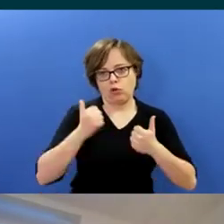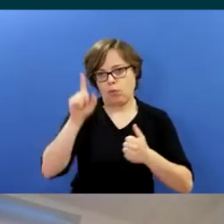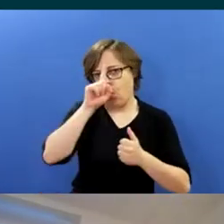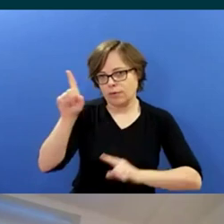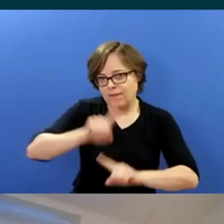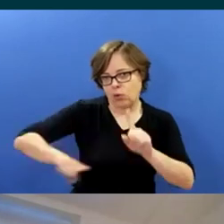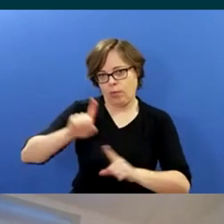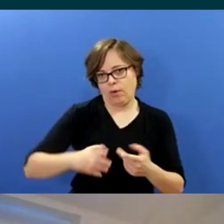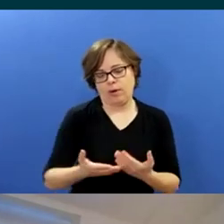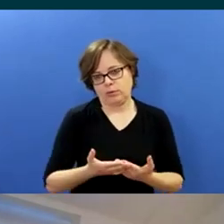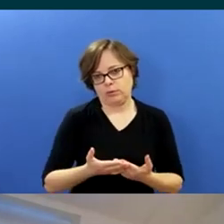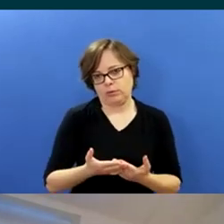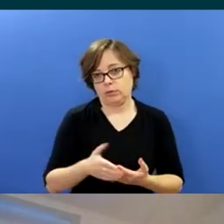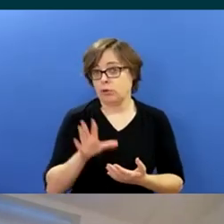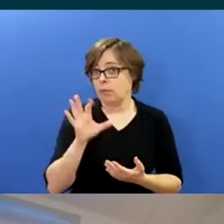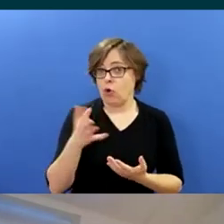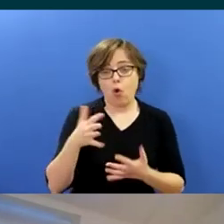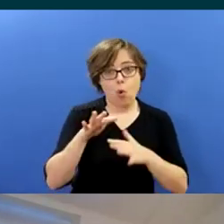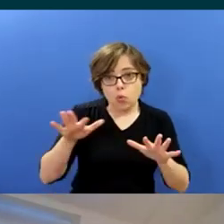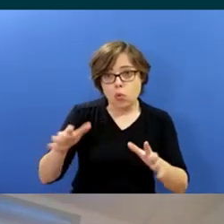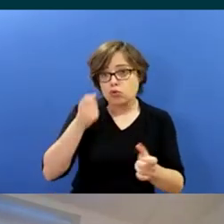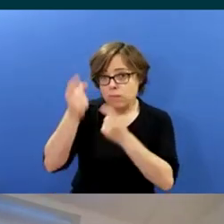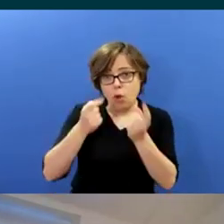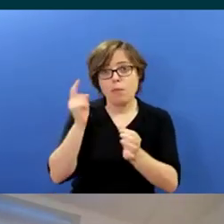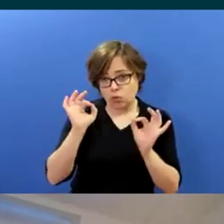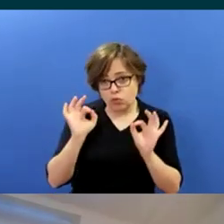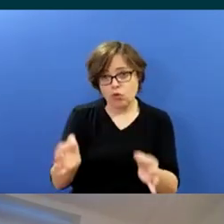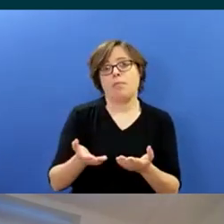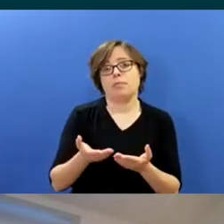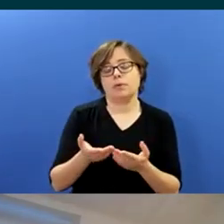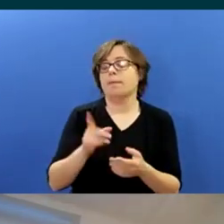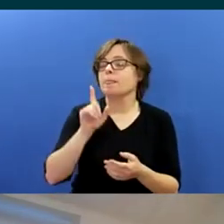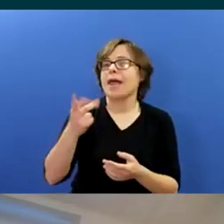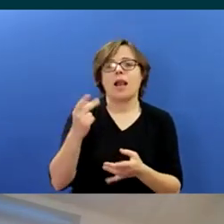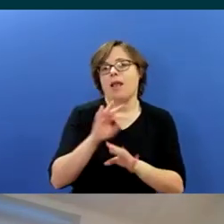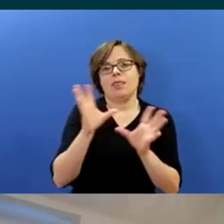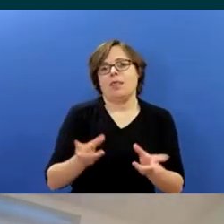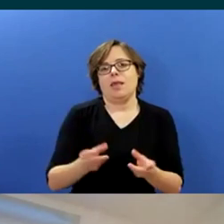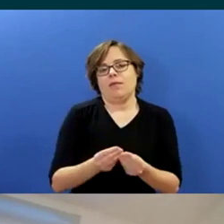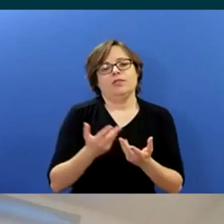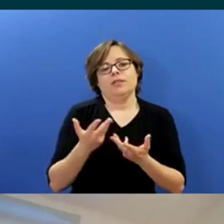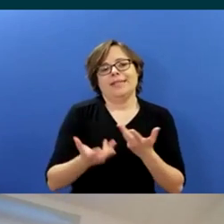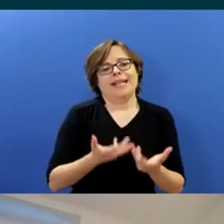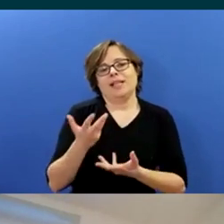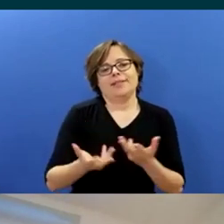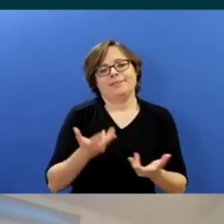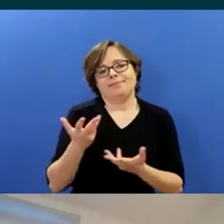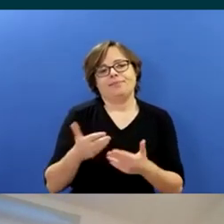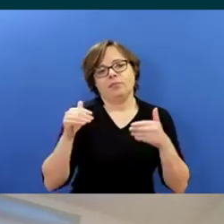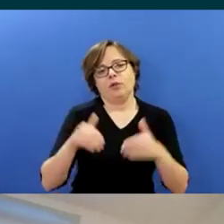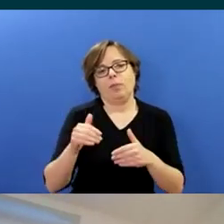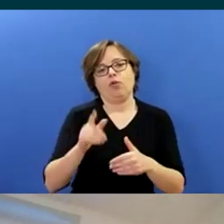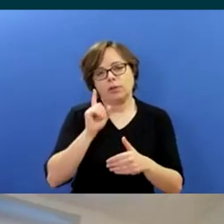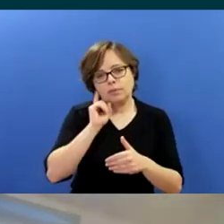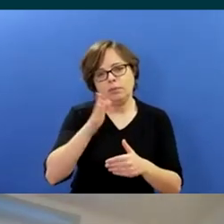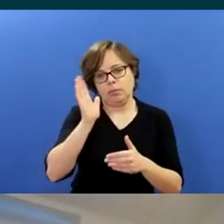many good ideas, but not all of them are then implementable by themselves. And that